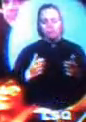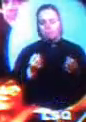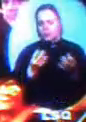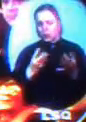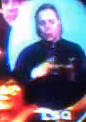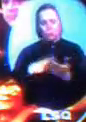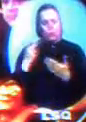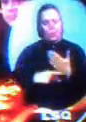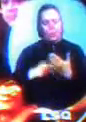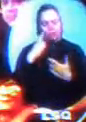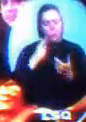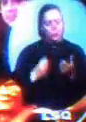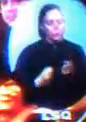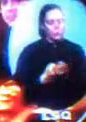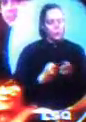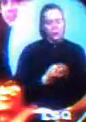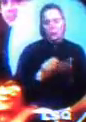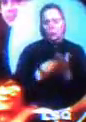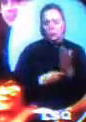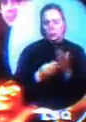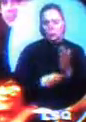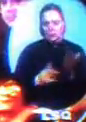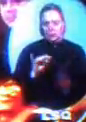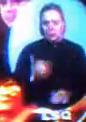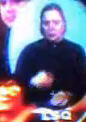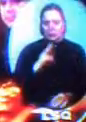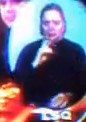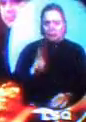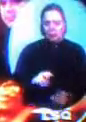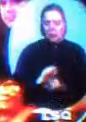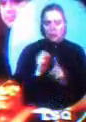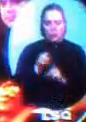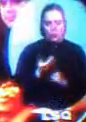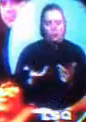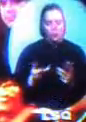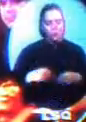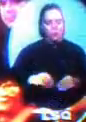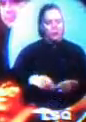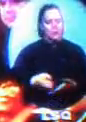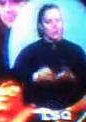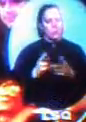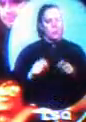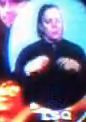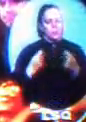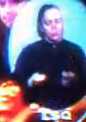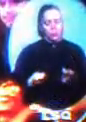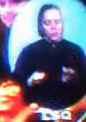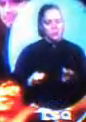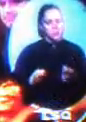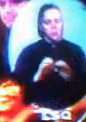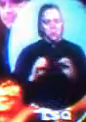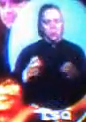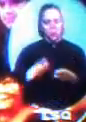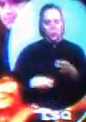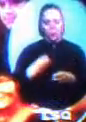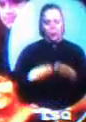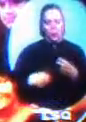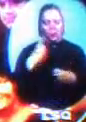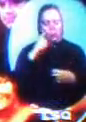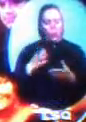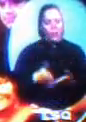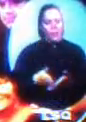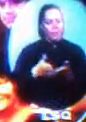has a program to help in this file. The Department of